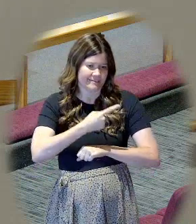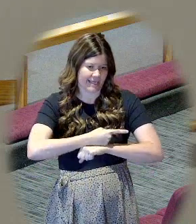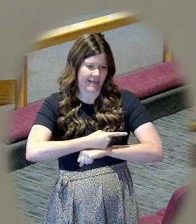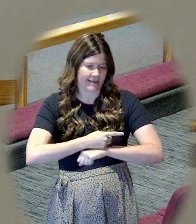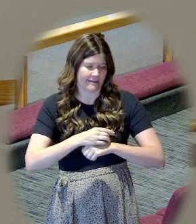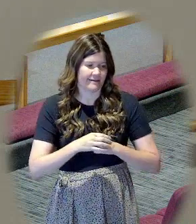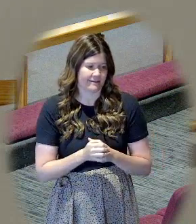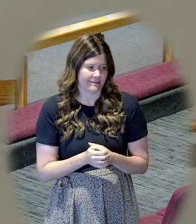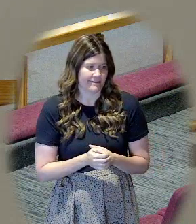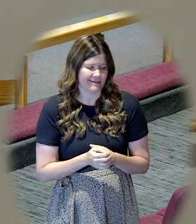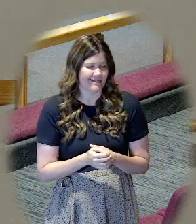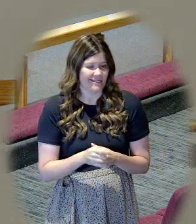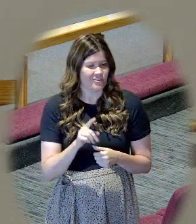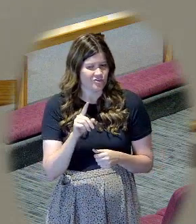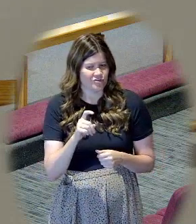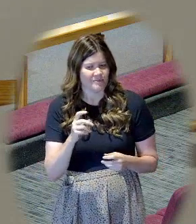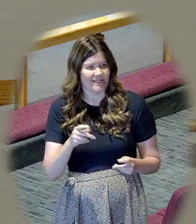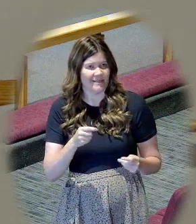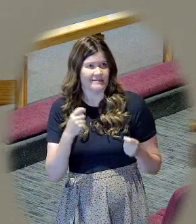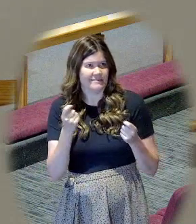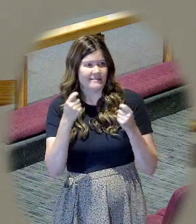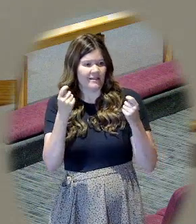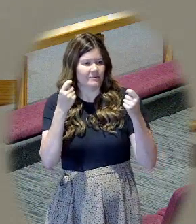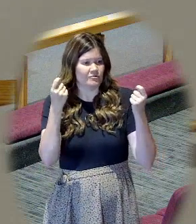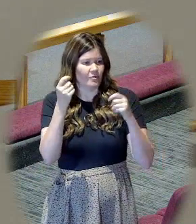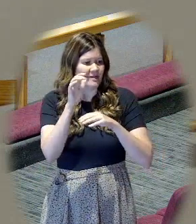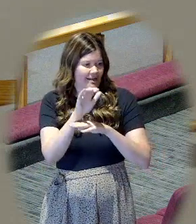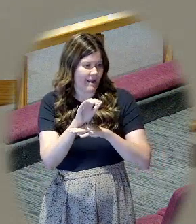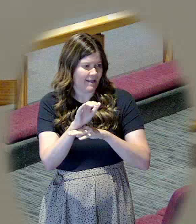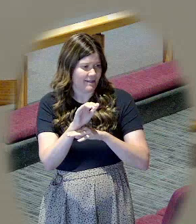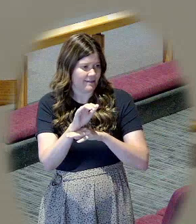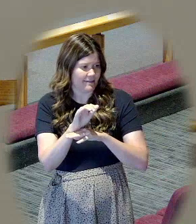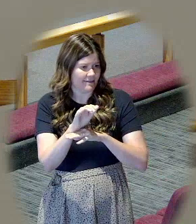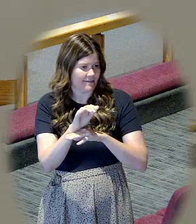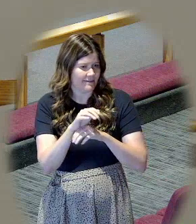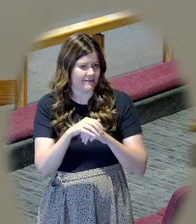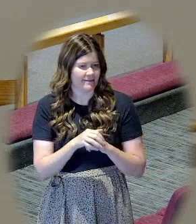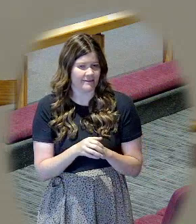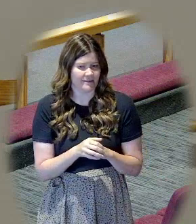What was supposed to be a celebratory night